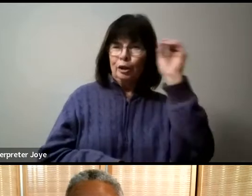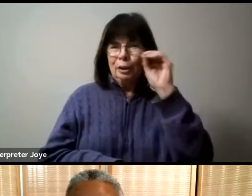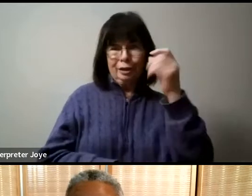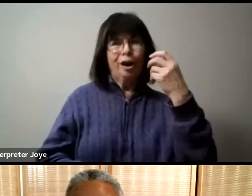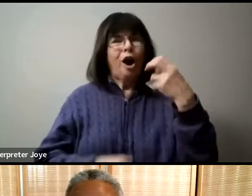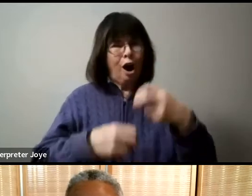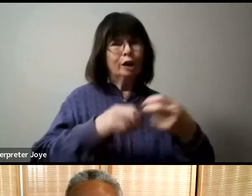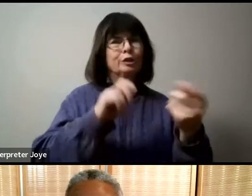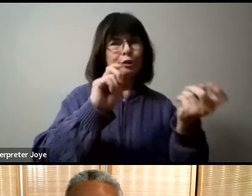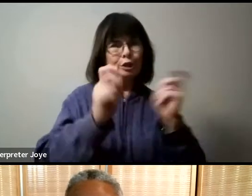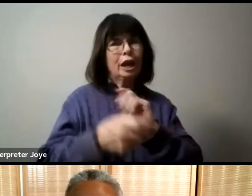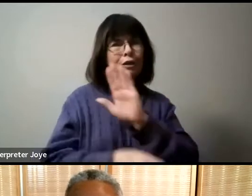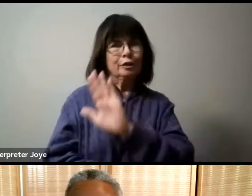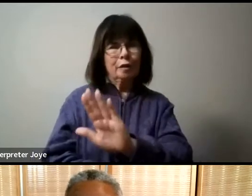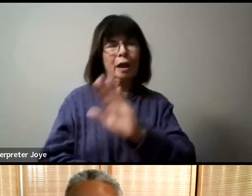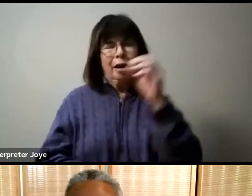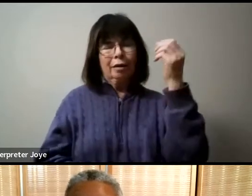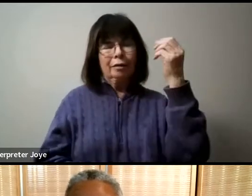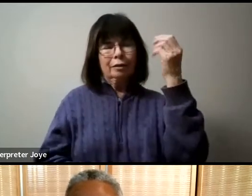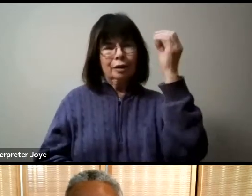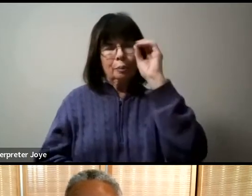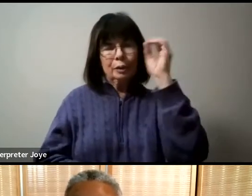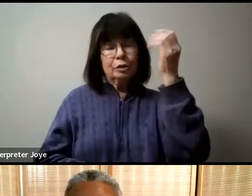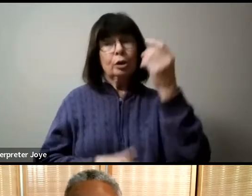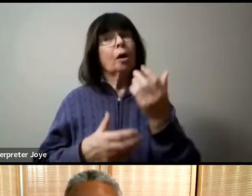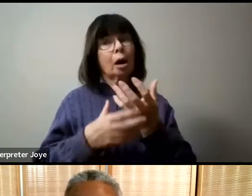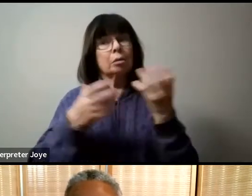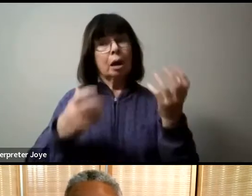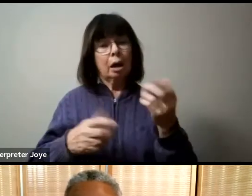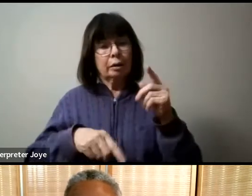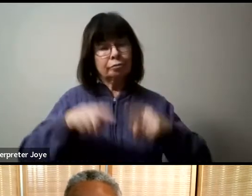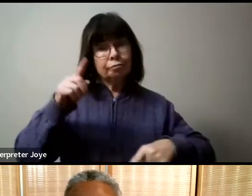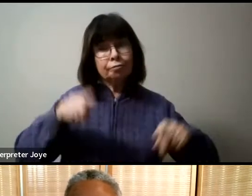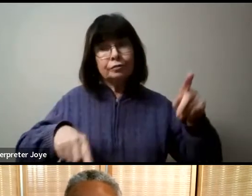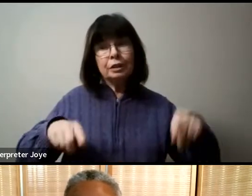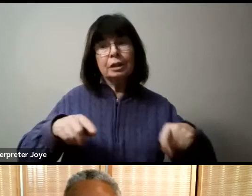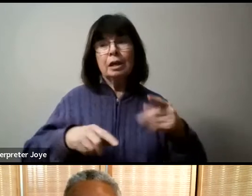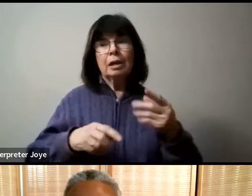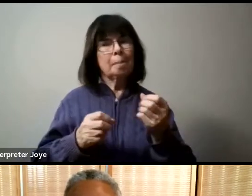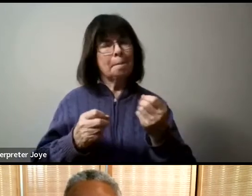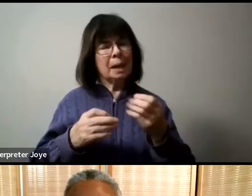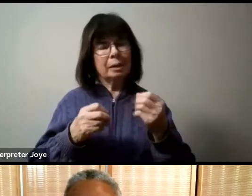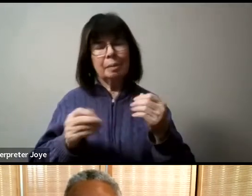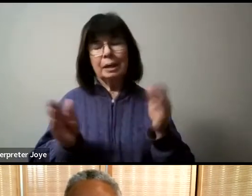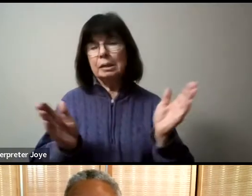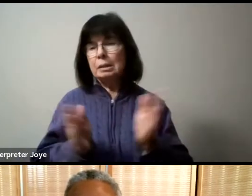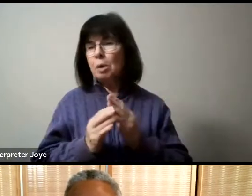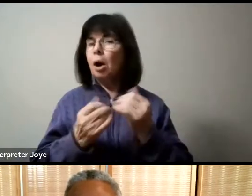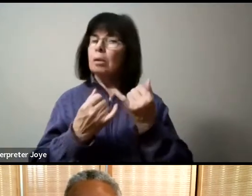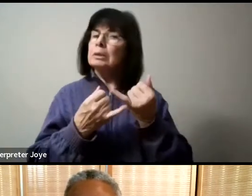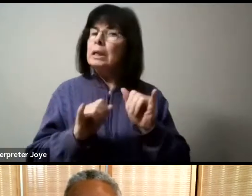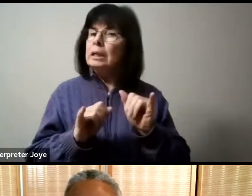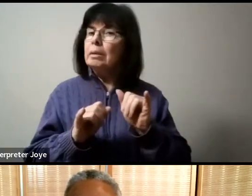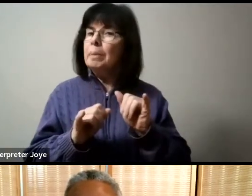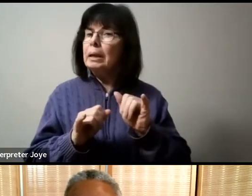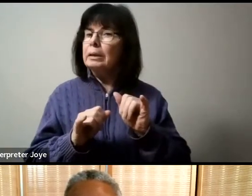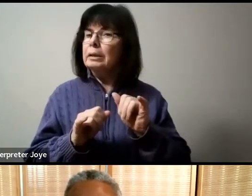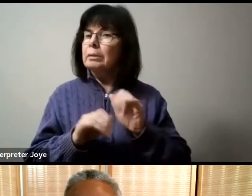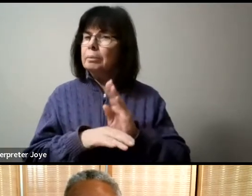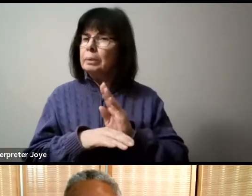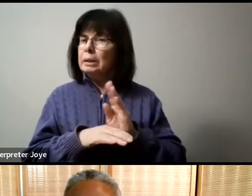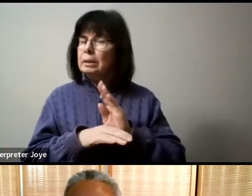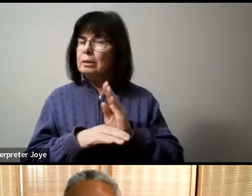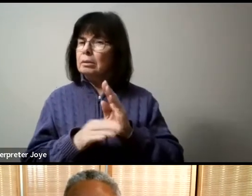them. So I think there's a lot of variability, and I'd say a lot of solo small independent practices are relying on community